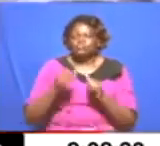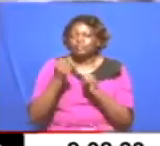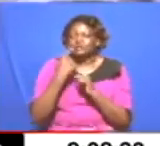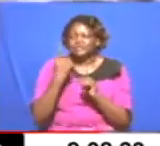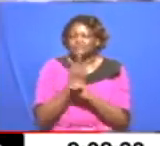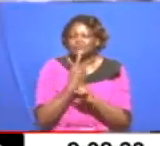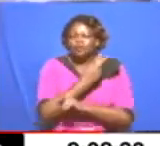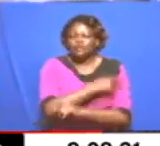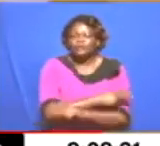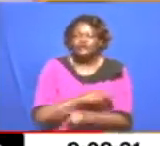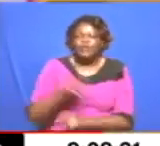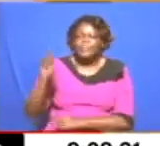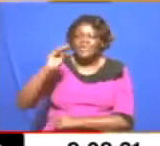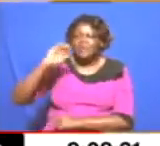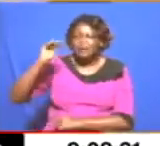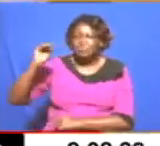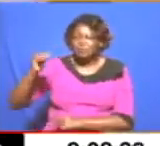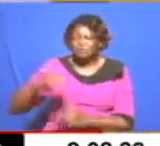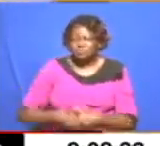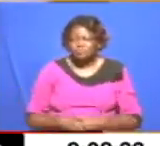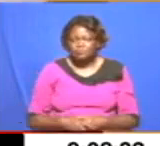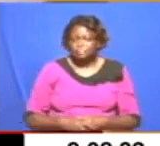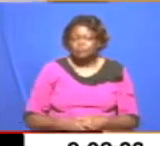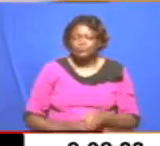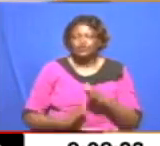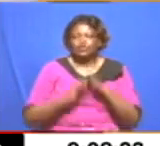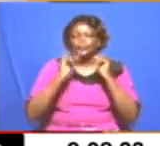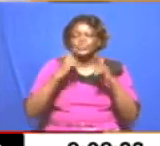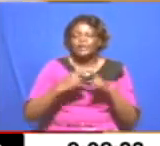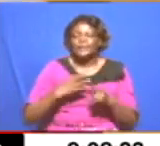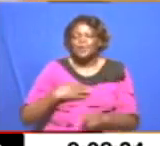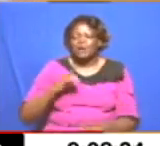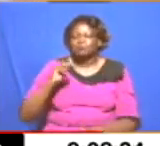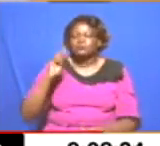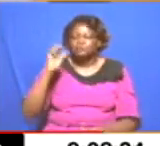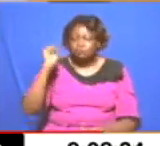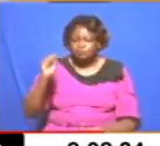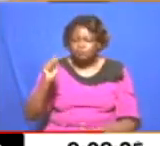across Mandera County. For Prime Edition, I'm Serfine Achieng Ouma.